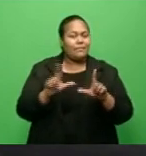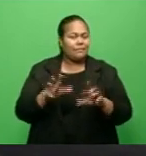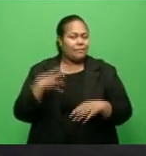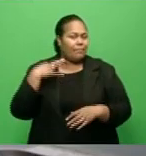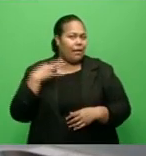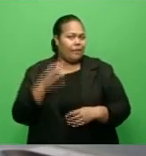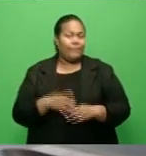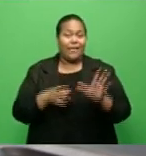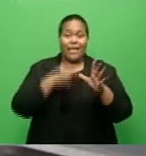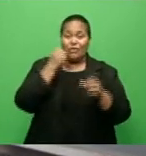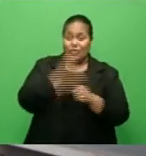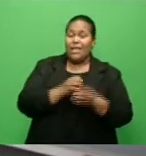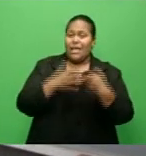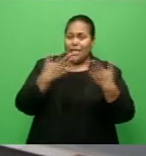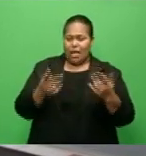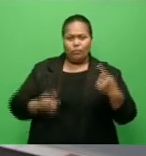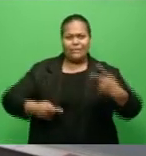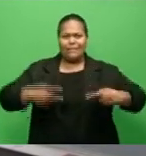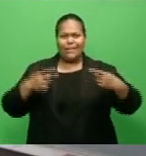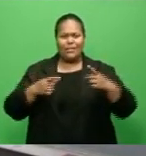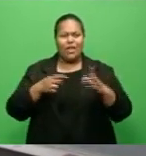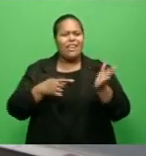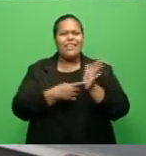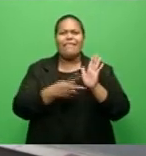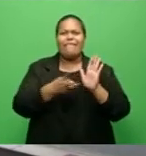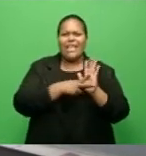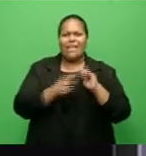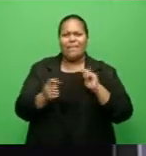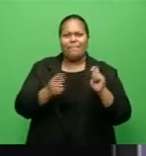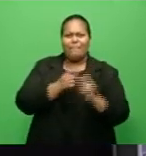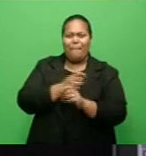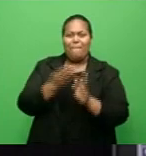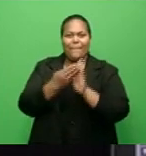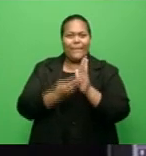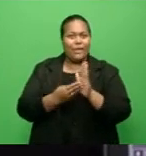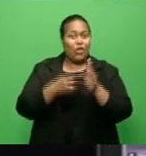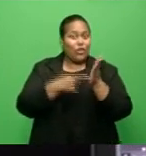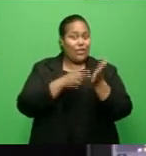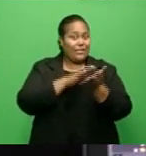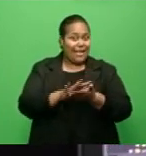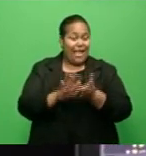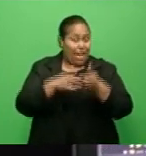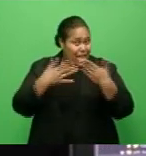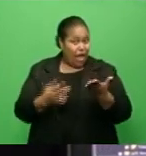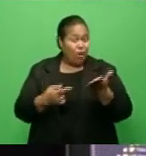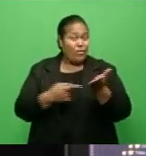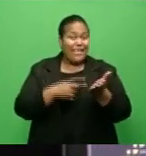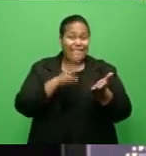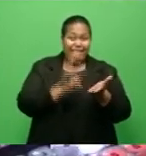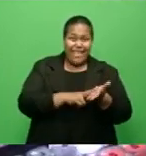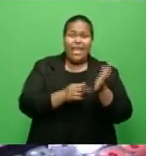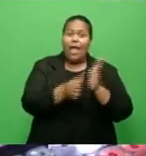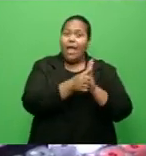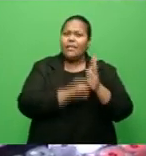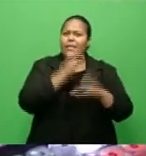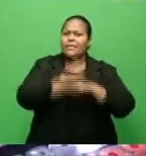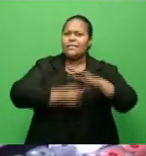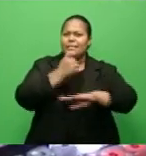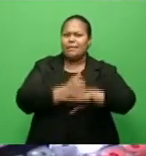to debate on the Television Amendment Bill on Thursday. He says the current Television Act was established in 1992